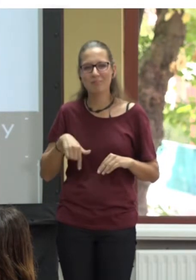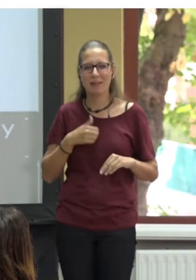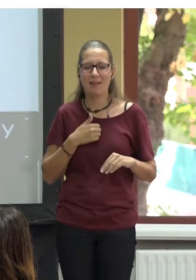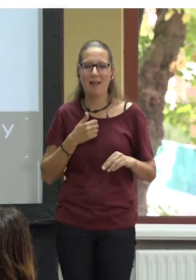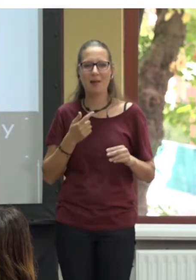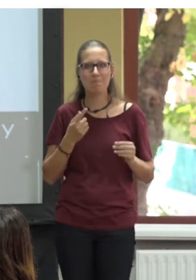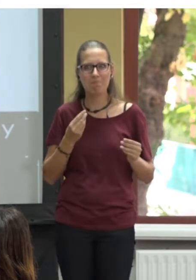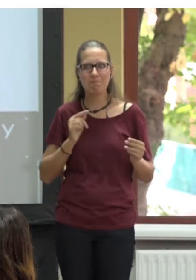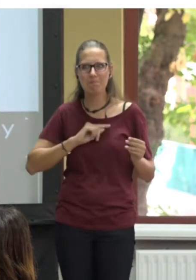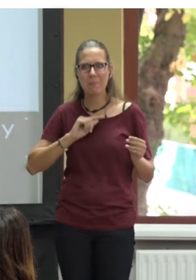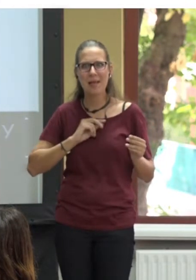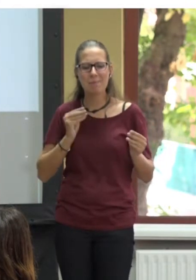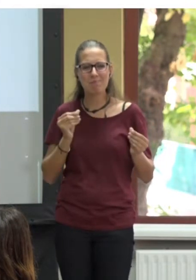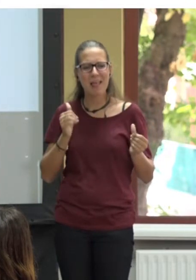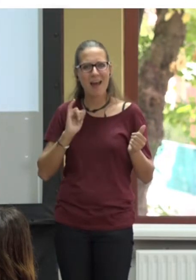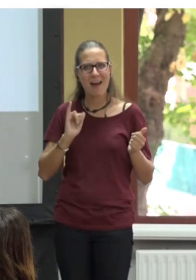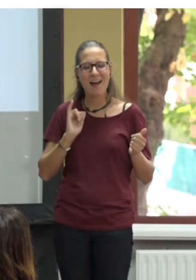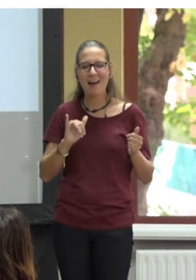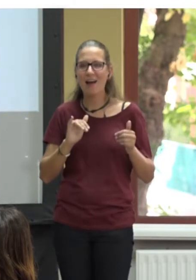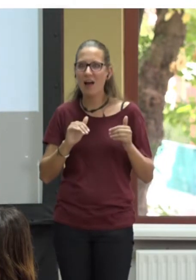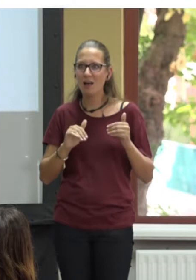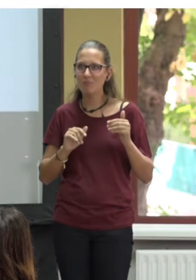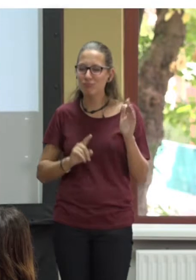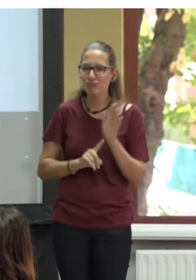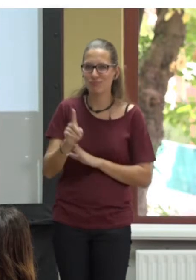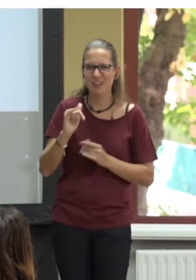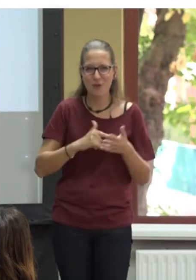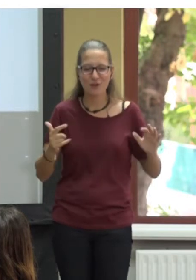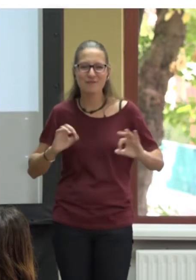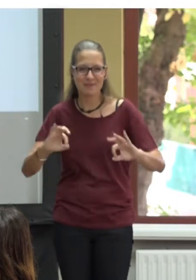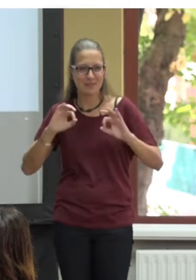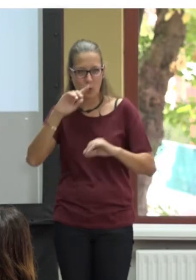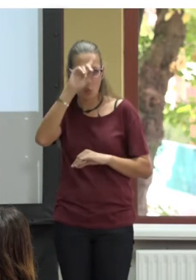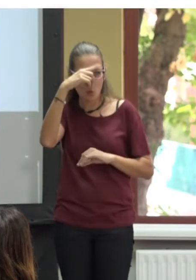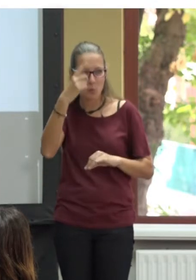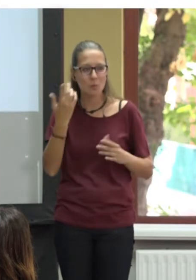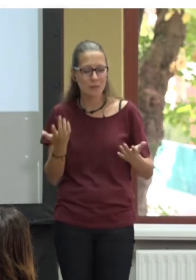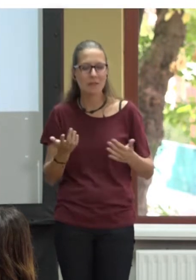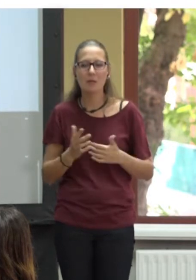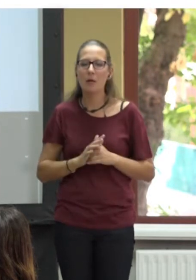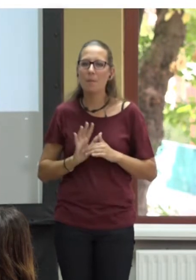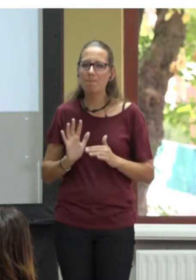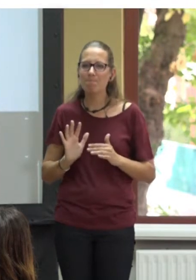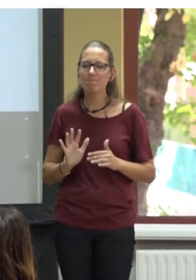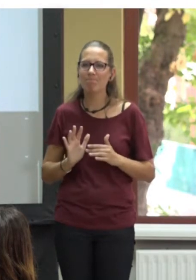Because we are seeing many advances on culture technology,